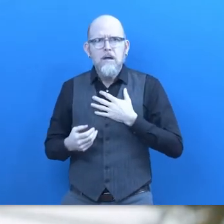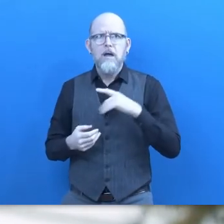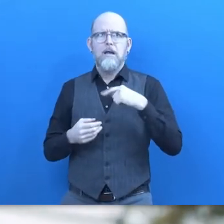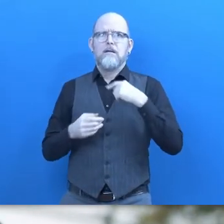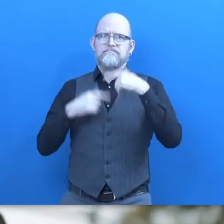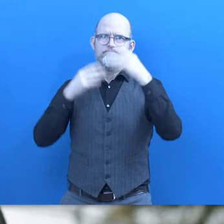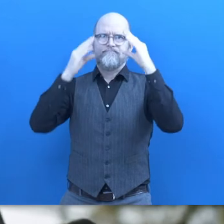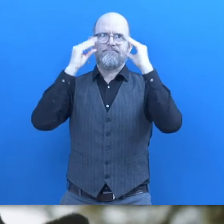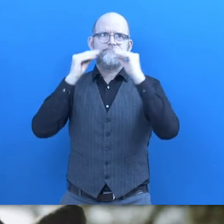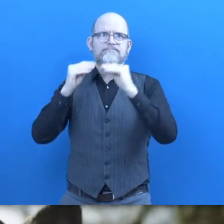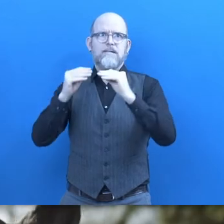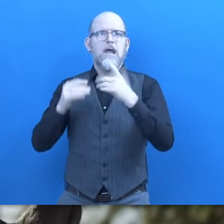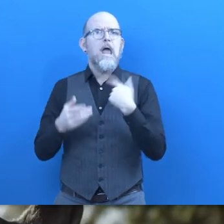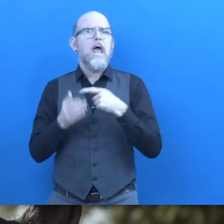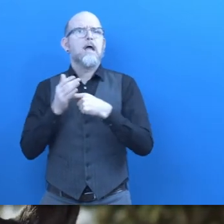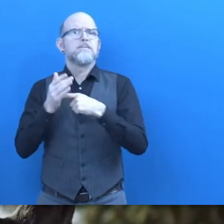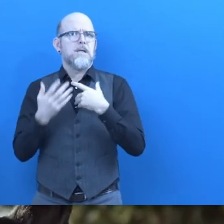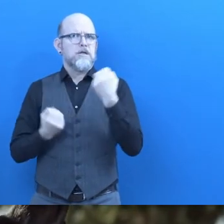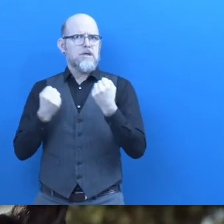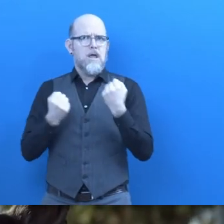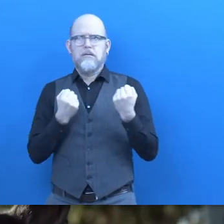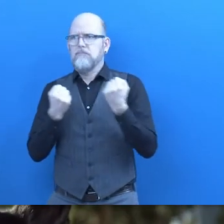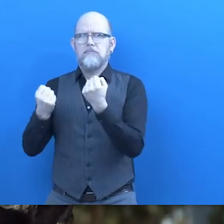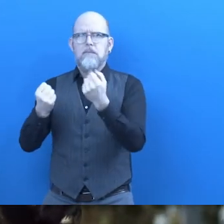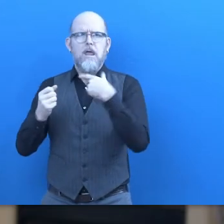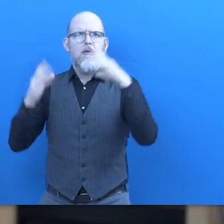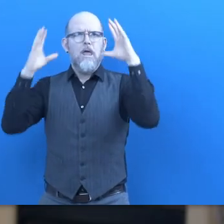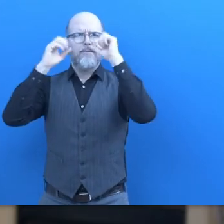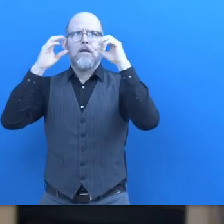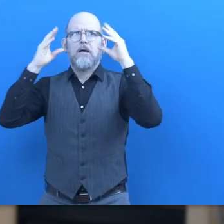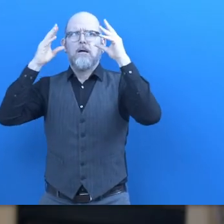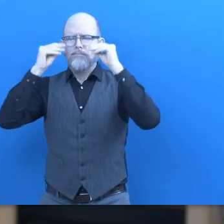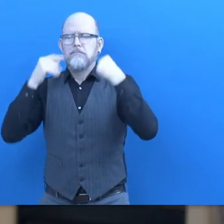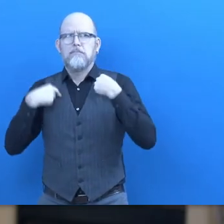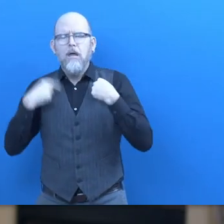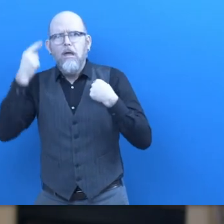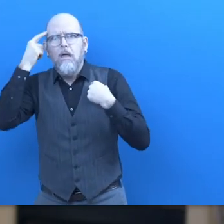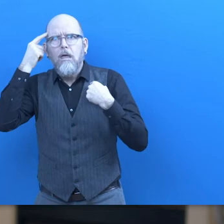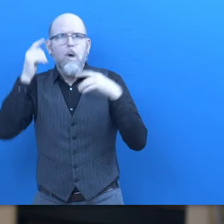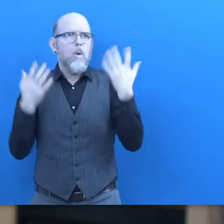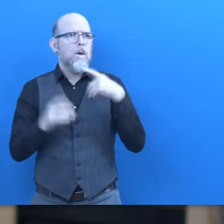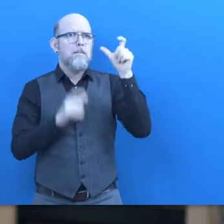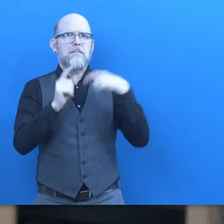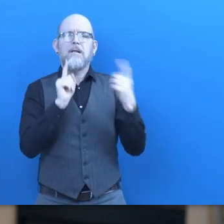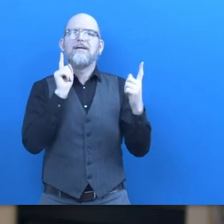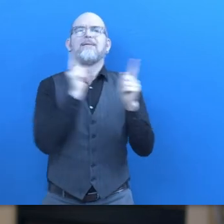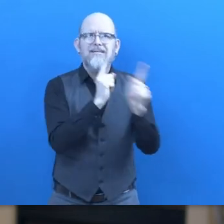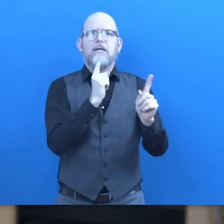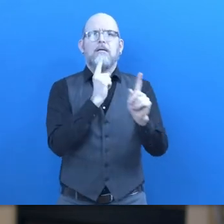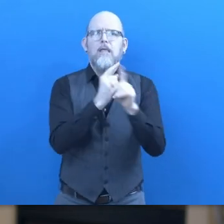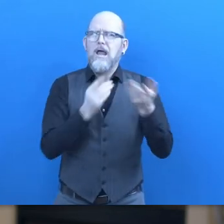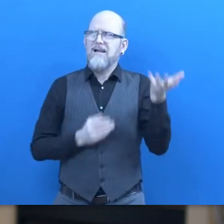at home at night especially and then it got to the point where I started bumping into my co-workers because it was a fine dining establishment that I worked at